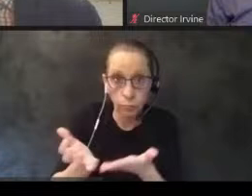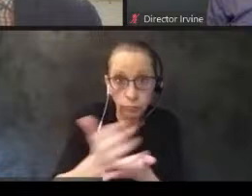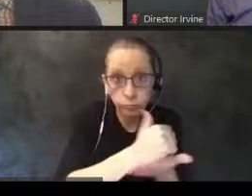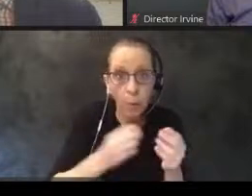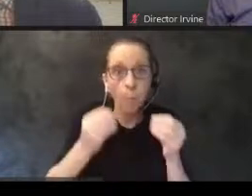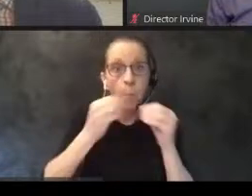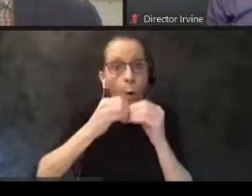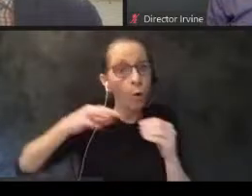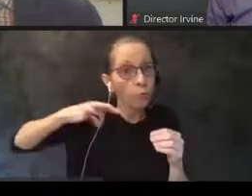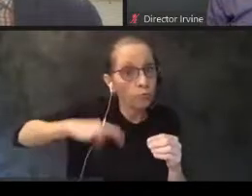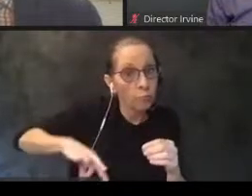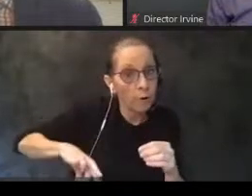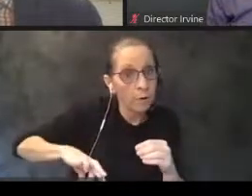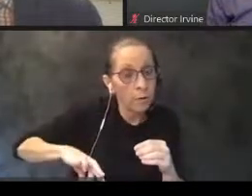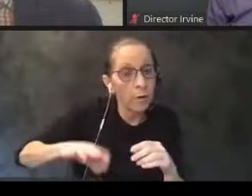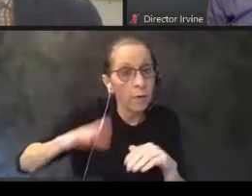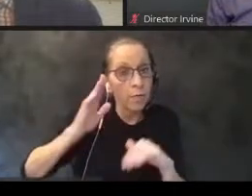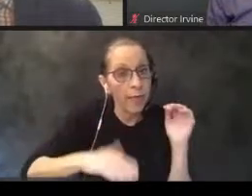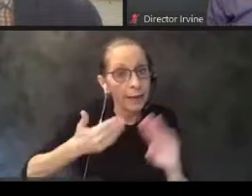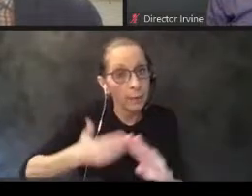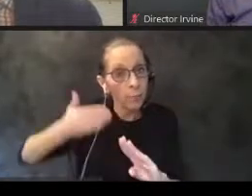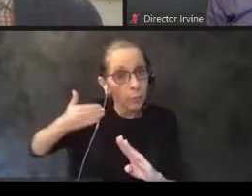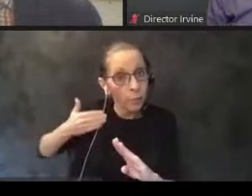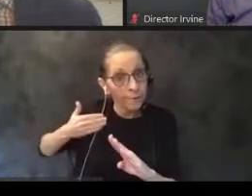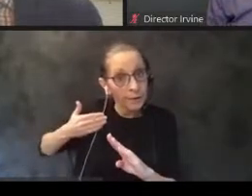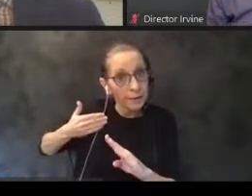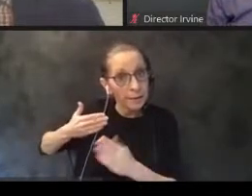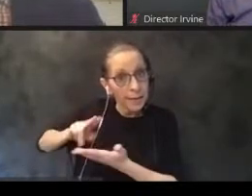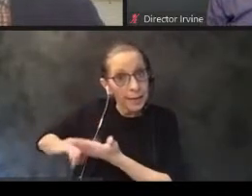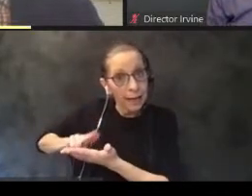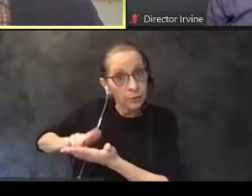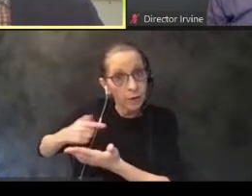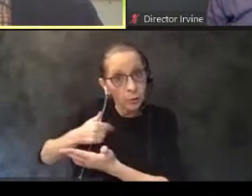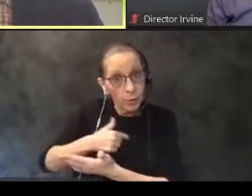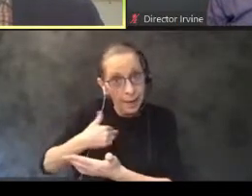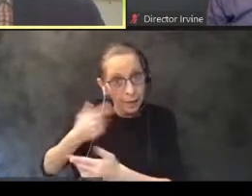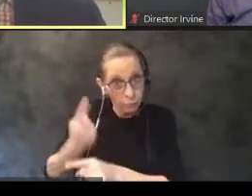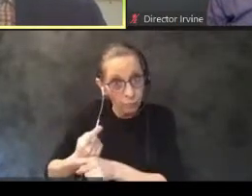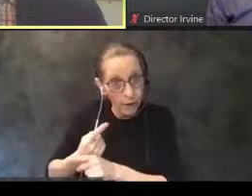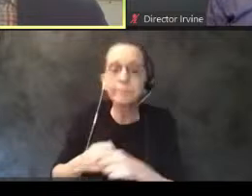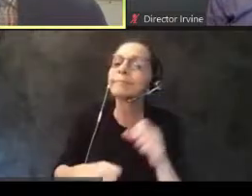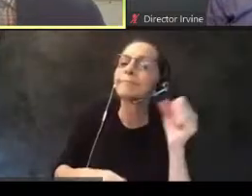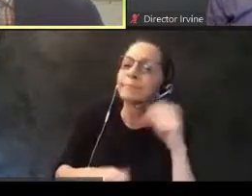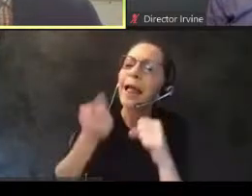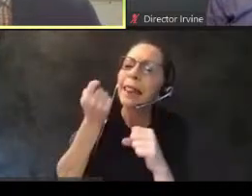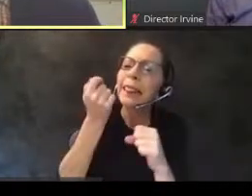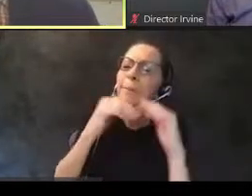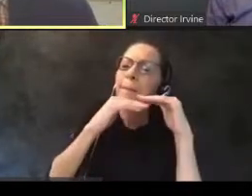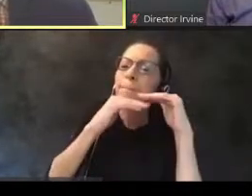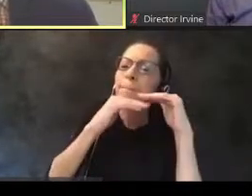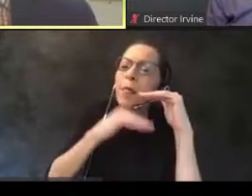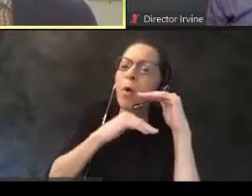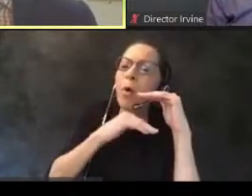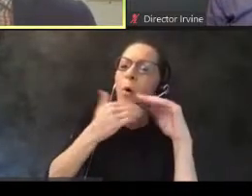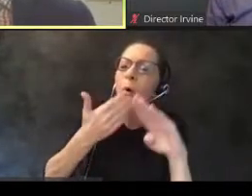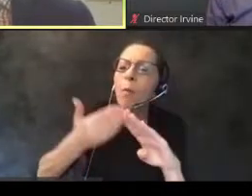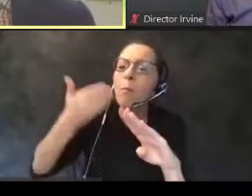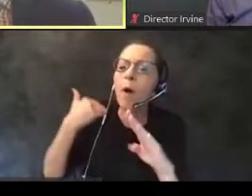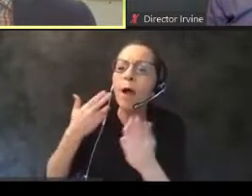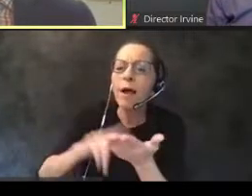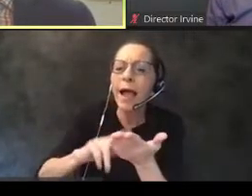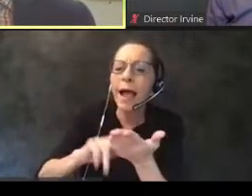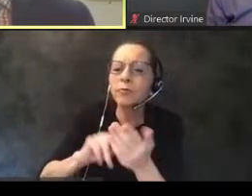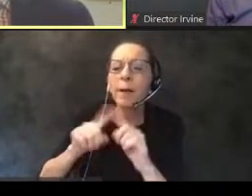the previous contract that we had. Is that correct, Jeremy? It's a little bit below the prior contract, but